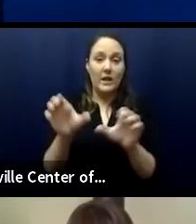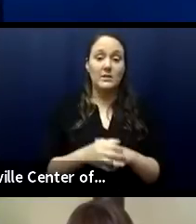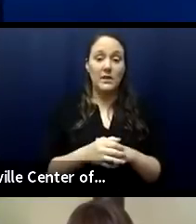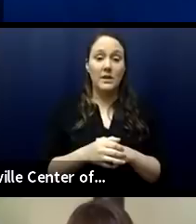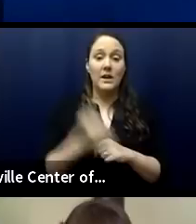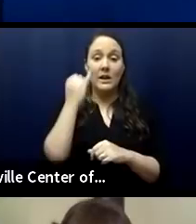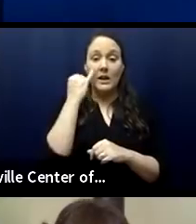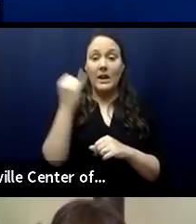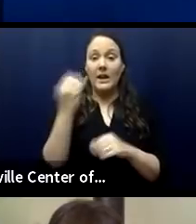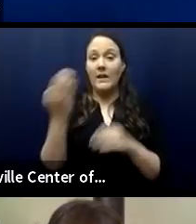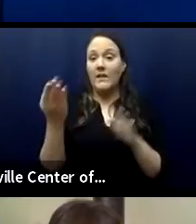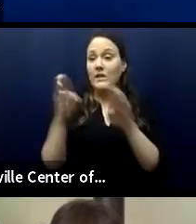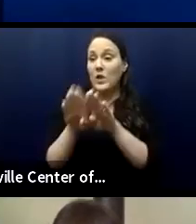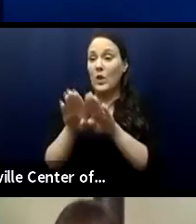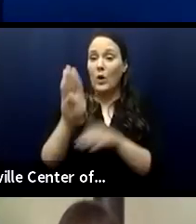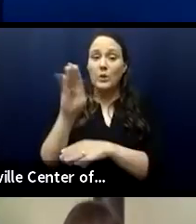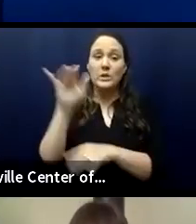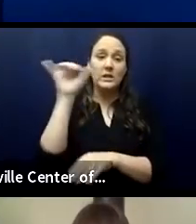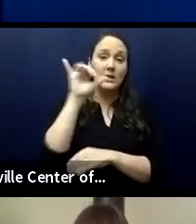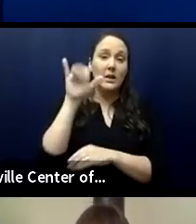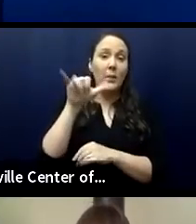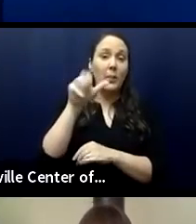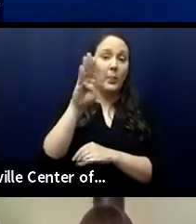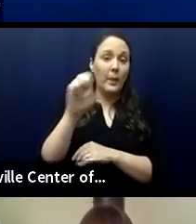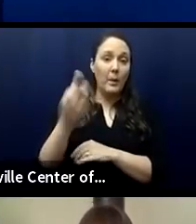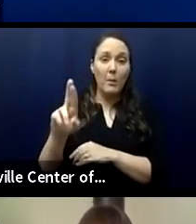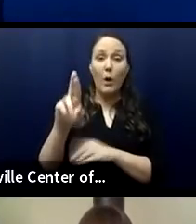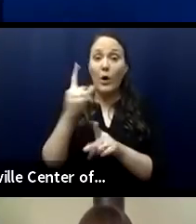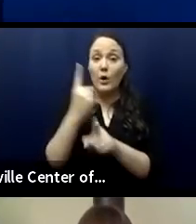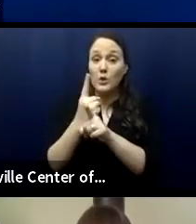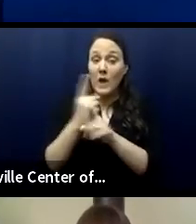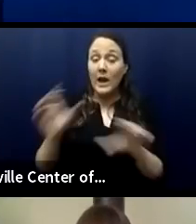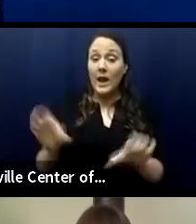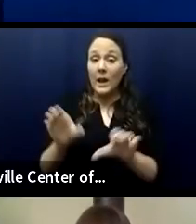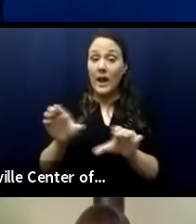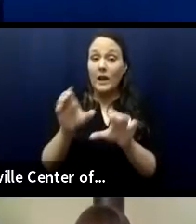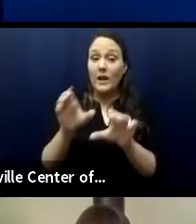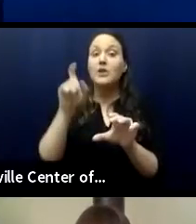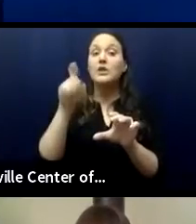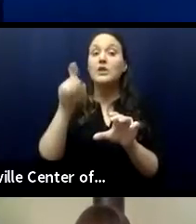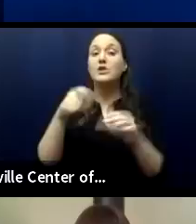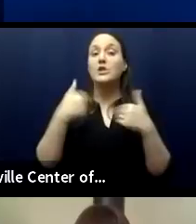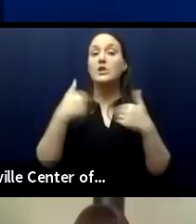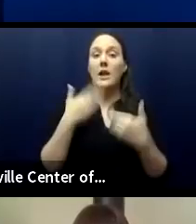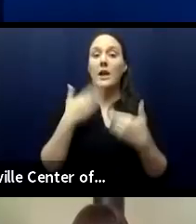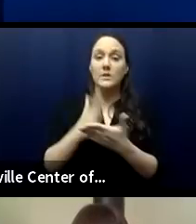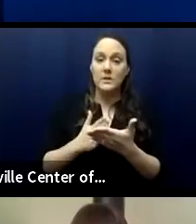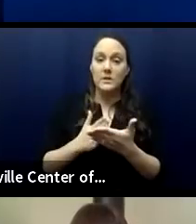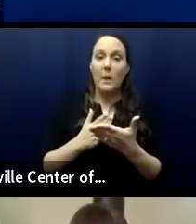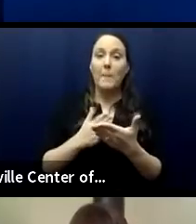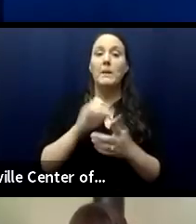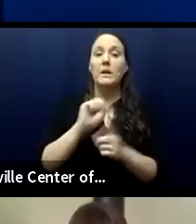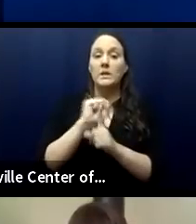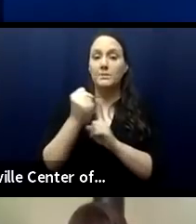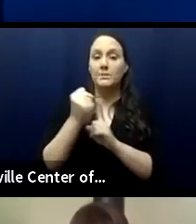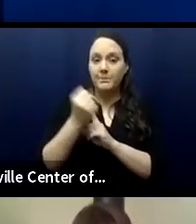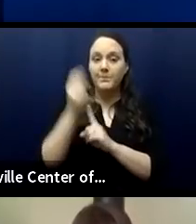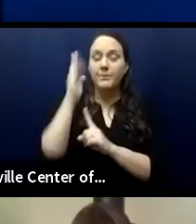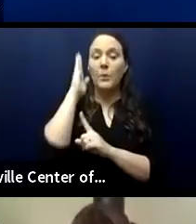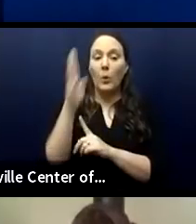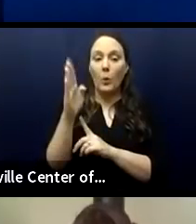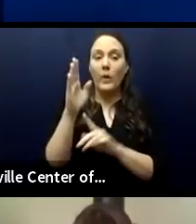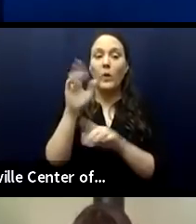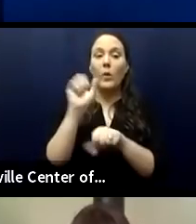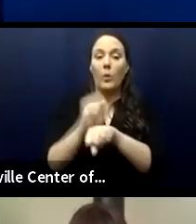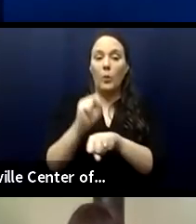the bars is the correct action, we should have some mitigating circumstance that's going to work at least as well